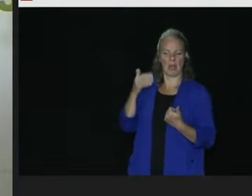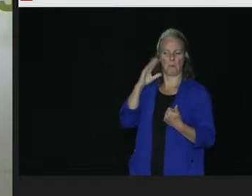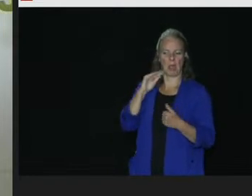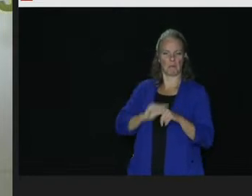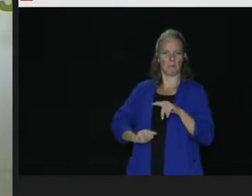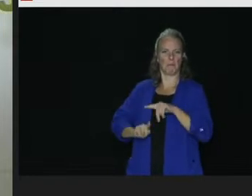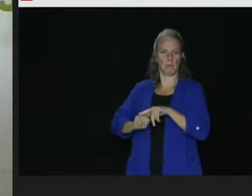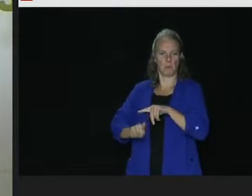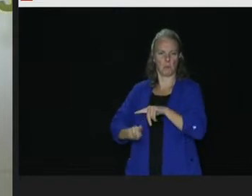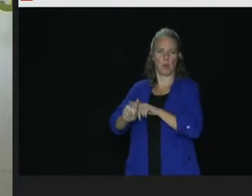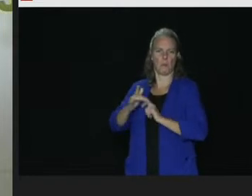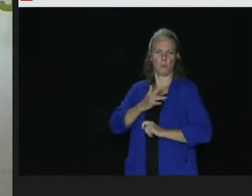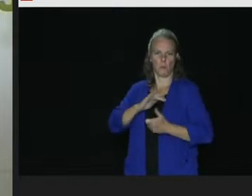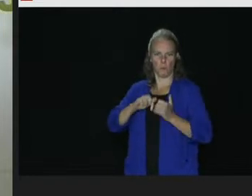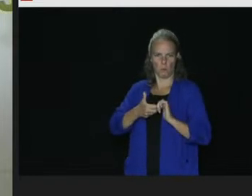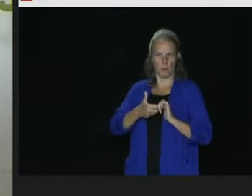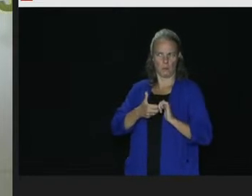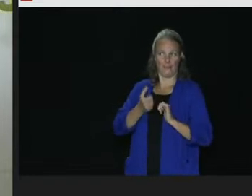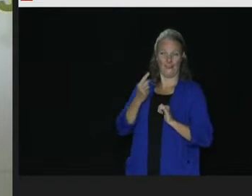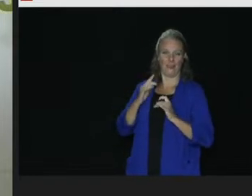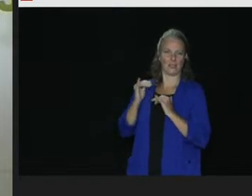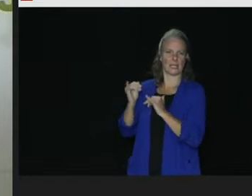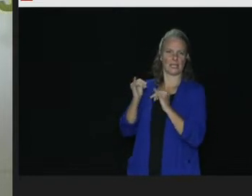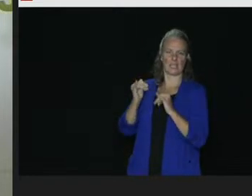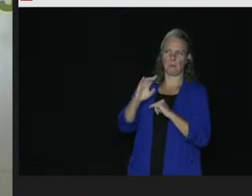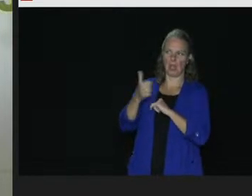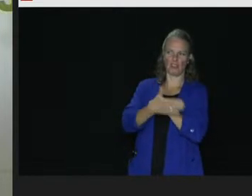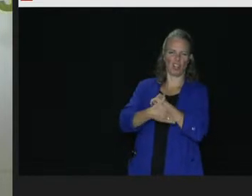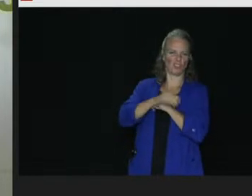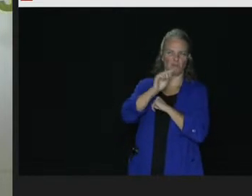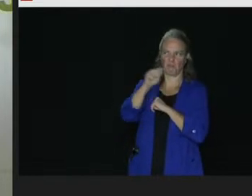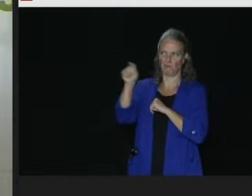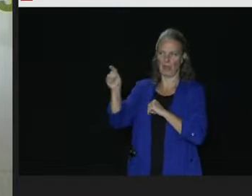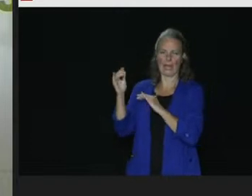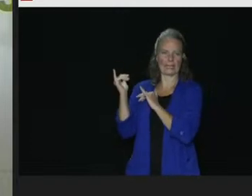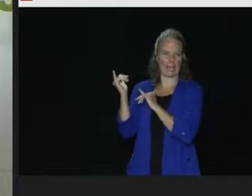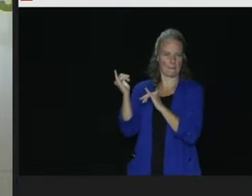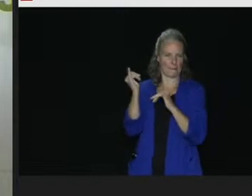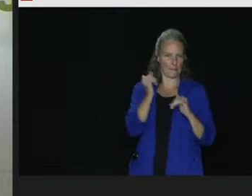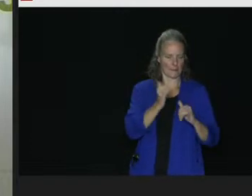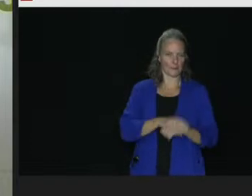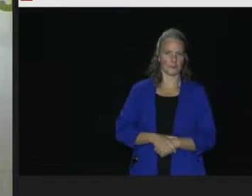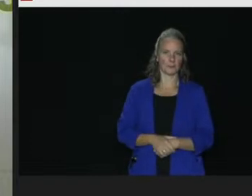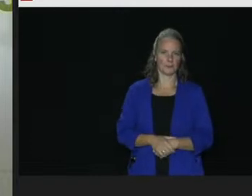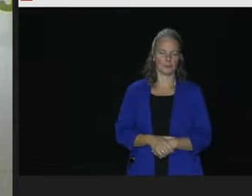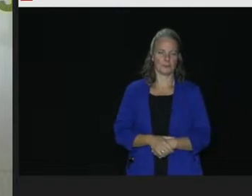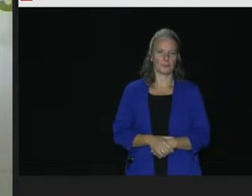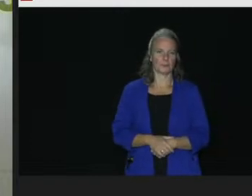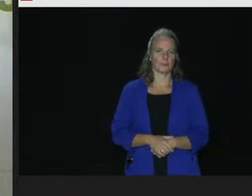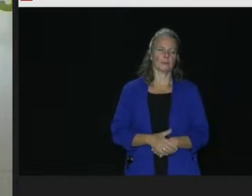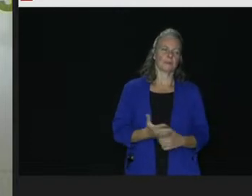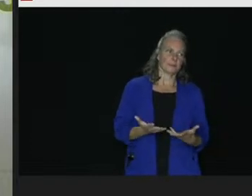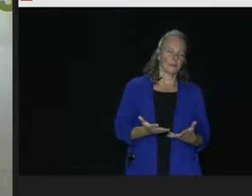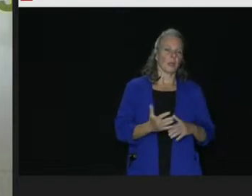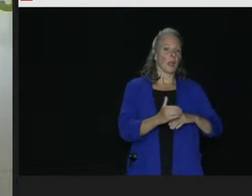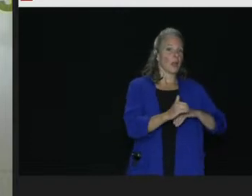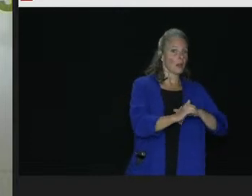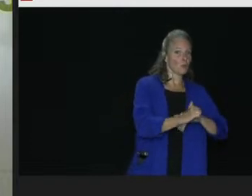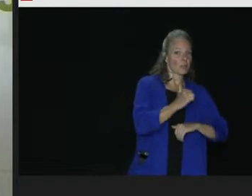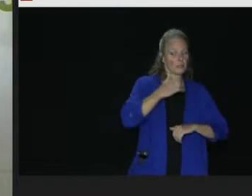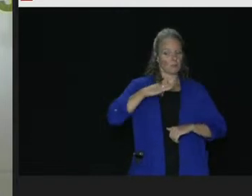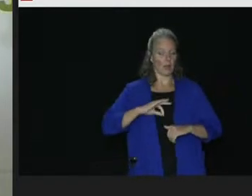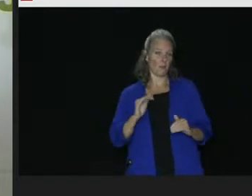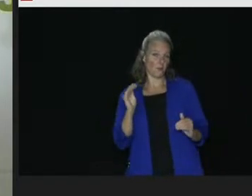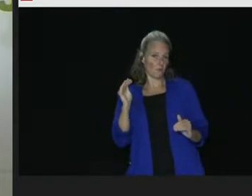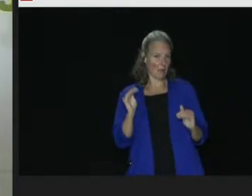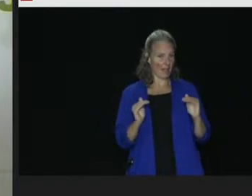in a number of countries. Right now, in balancing the risk and benefits, the National